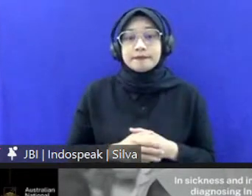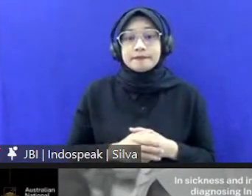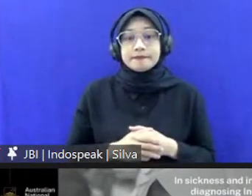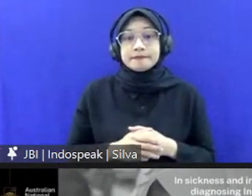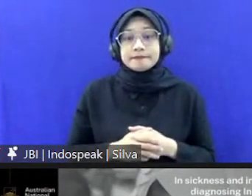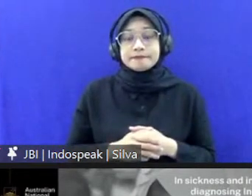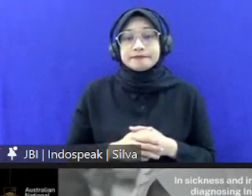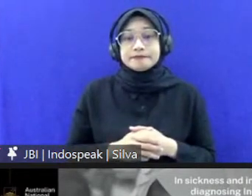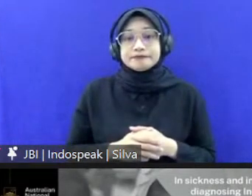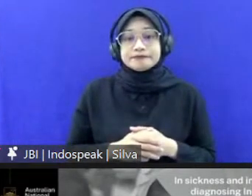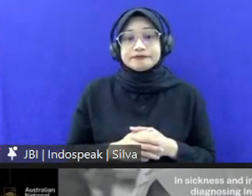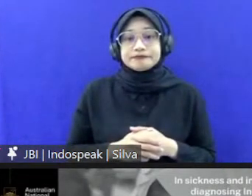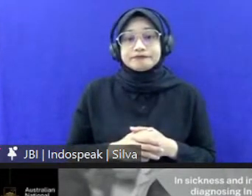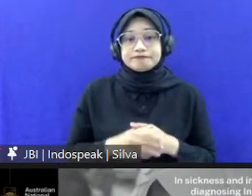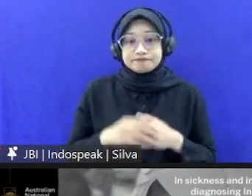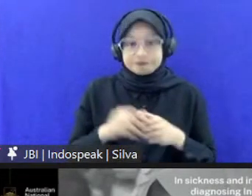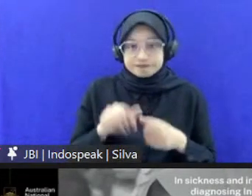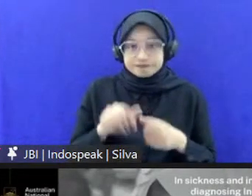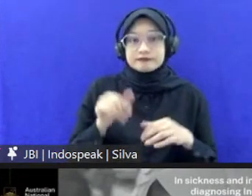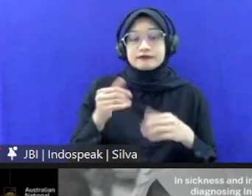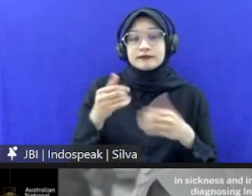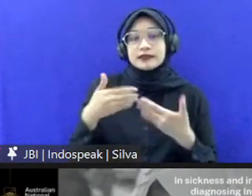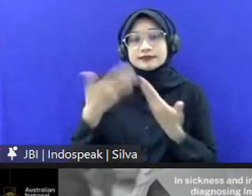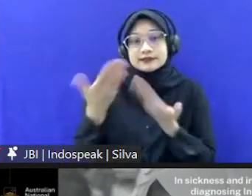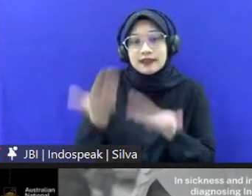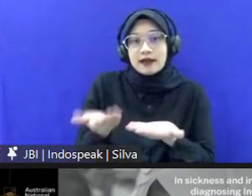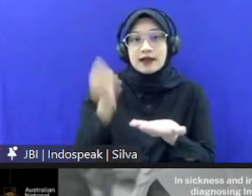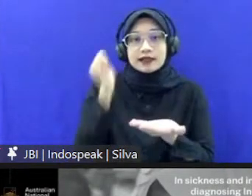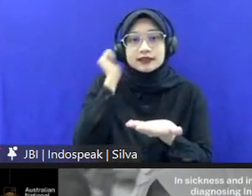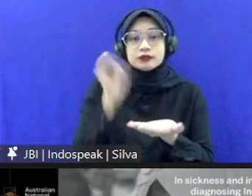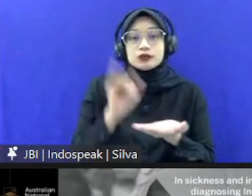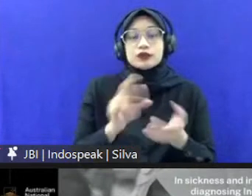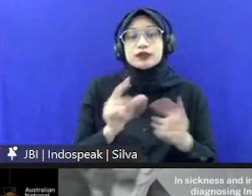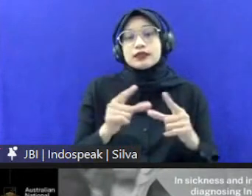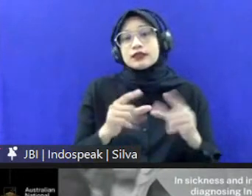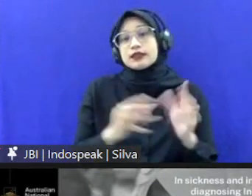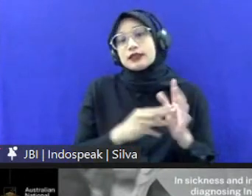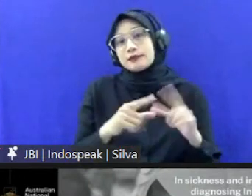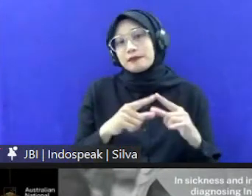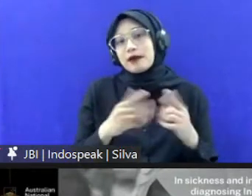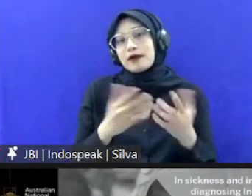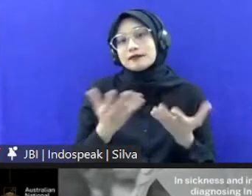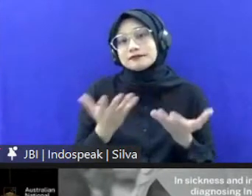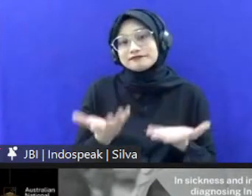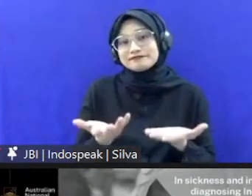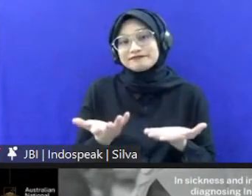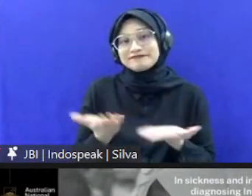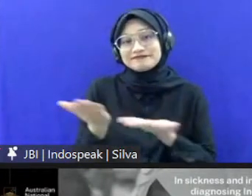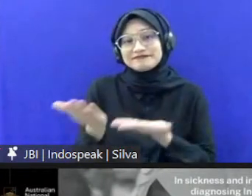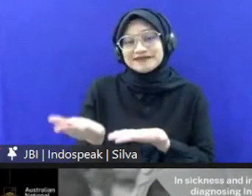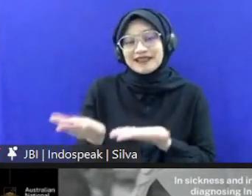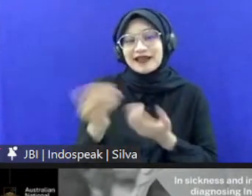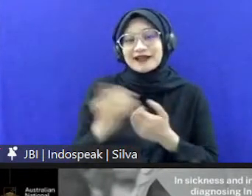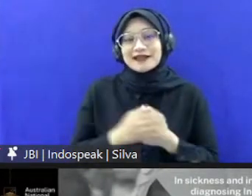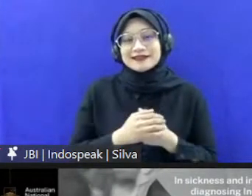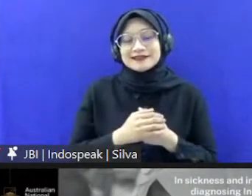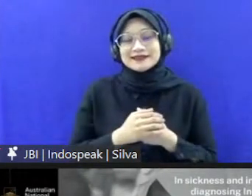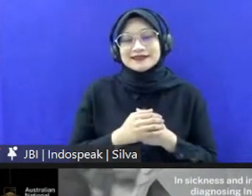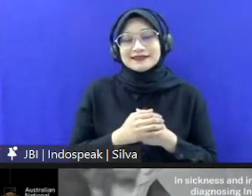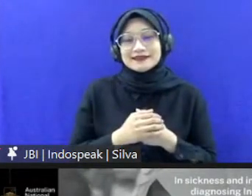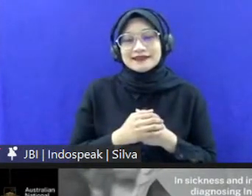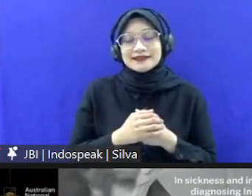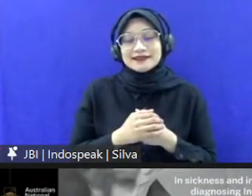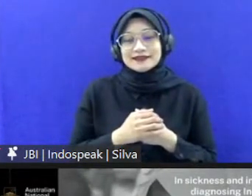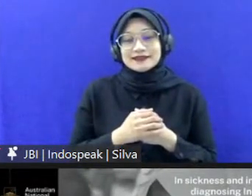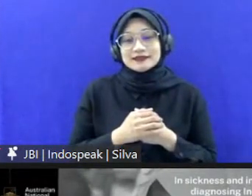Iya, silahkan Ibu Irma, the floor is yours. I mean, the screen is yours. Ada